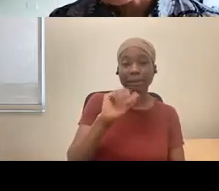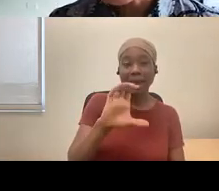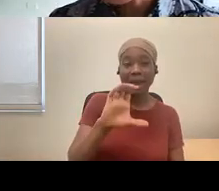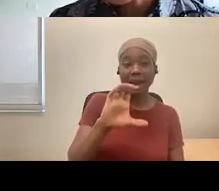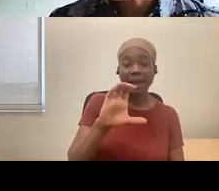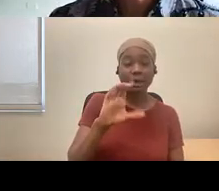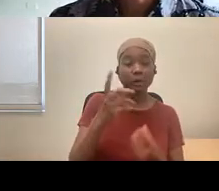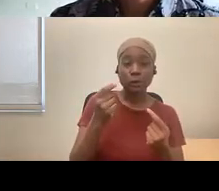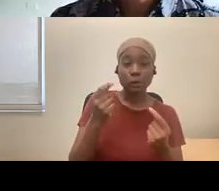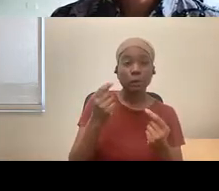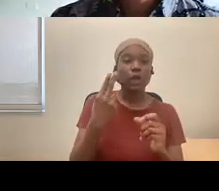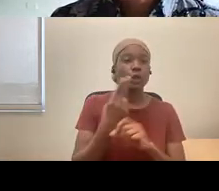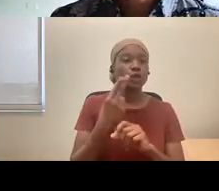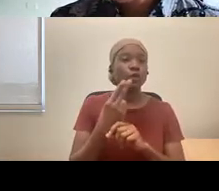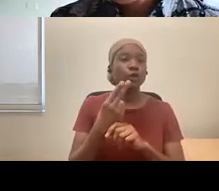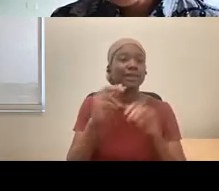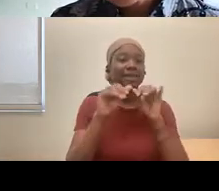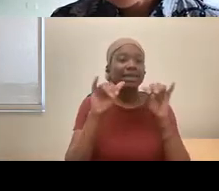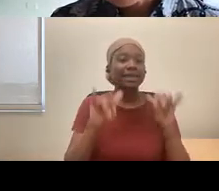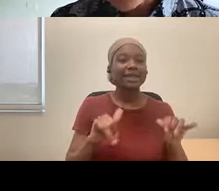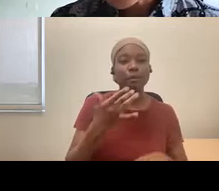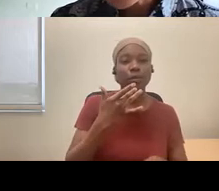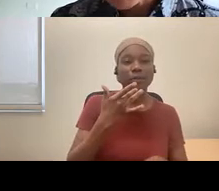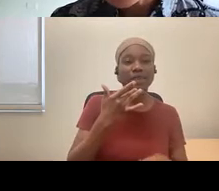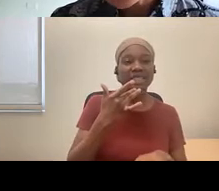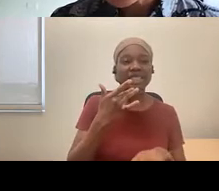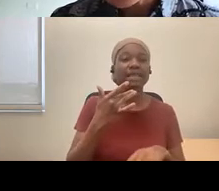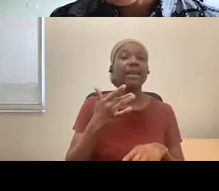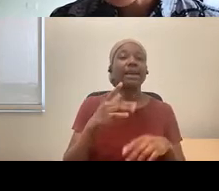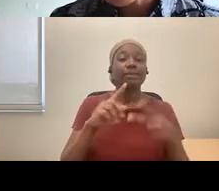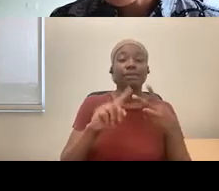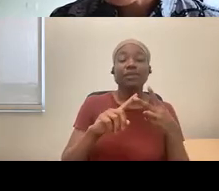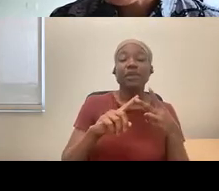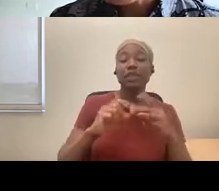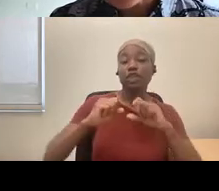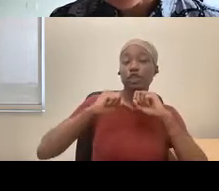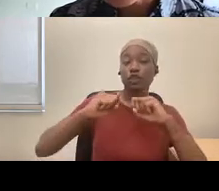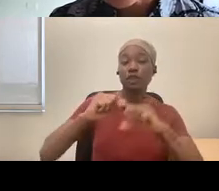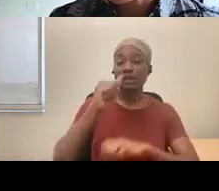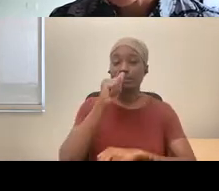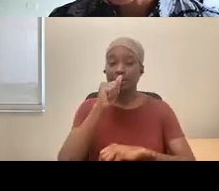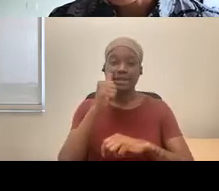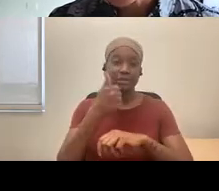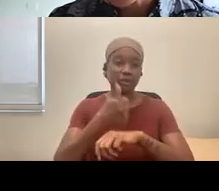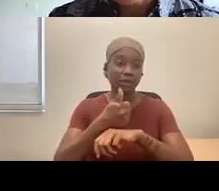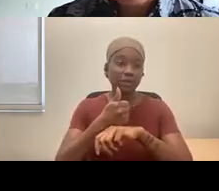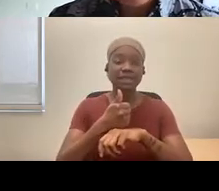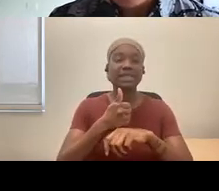we access this through our system preferences and then the security and privacy preferences, and we can do it by